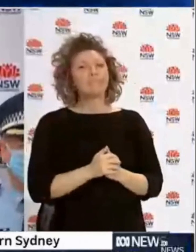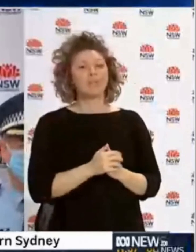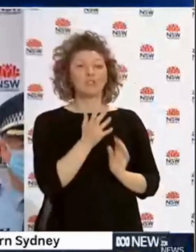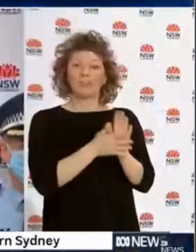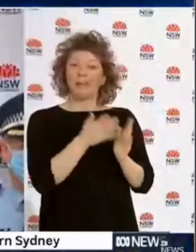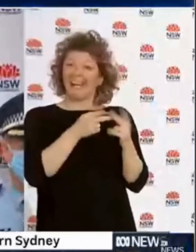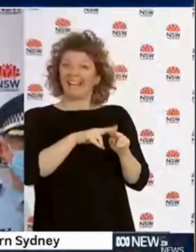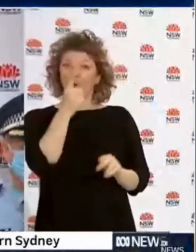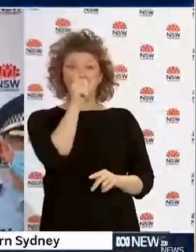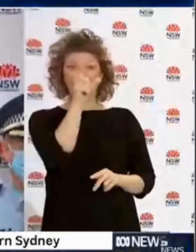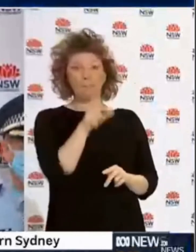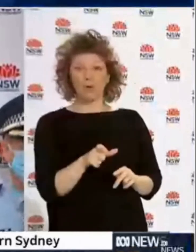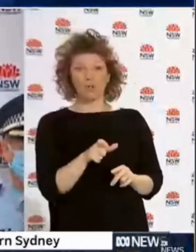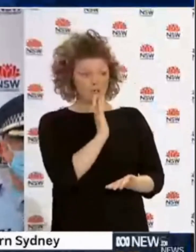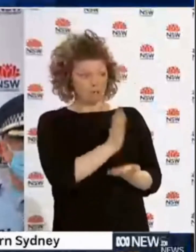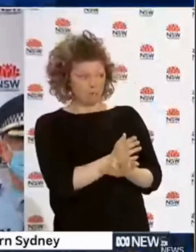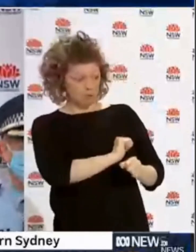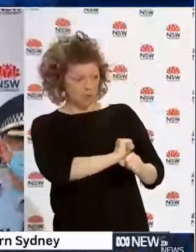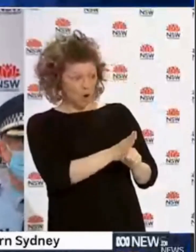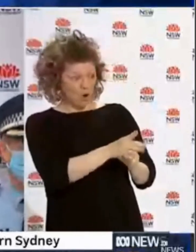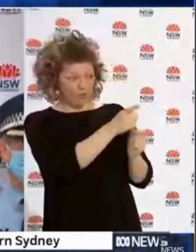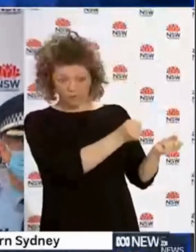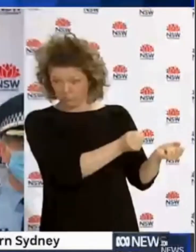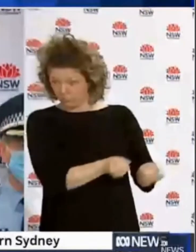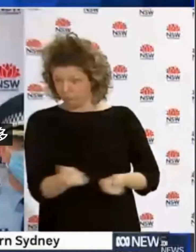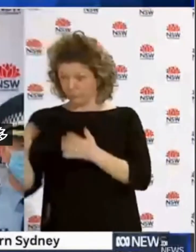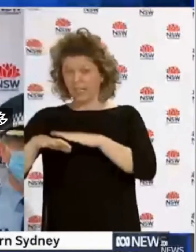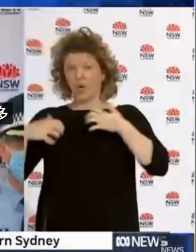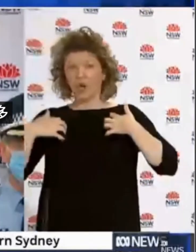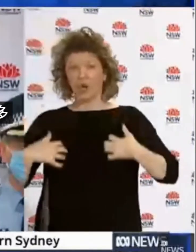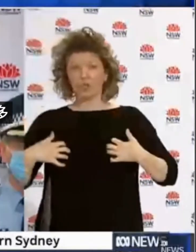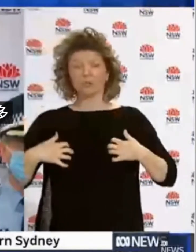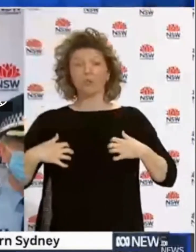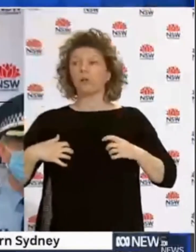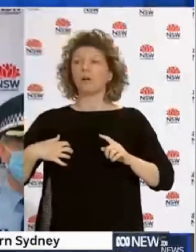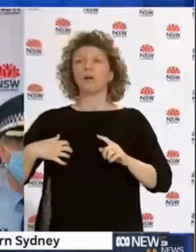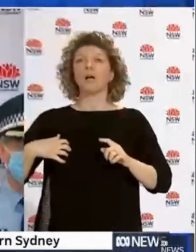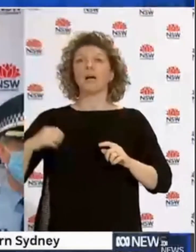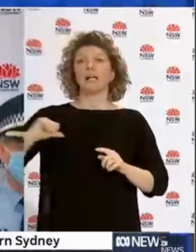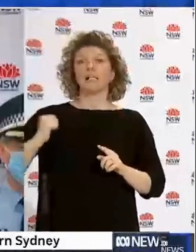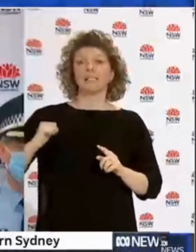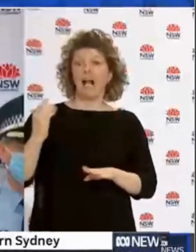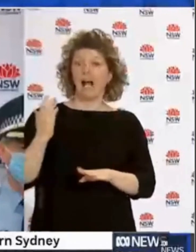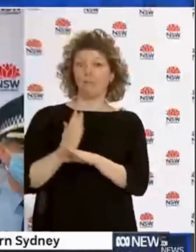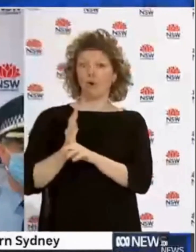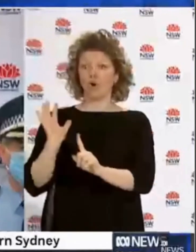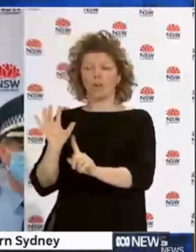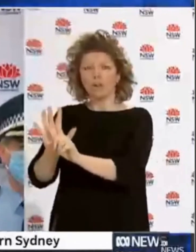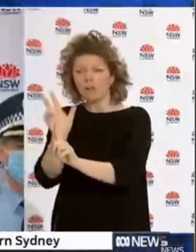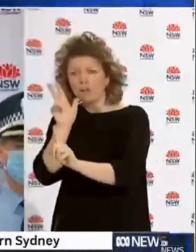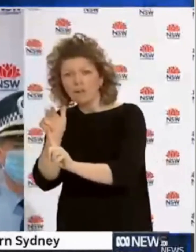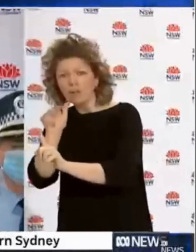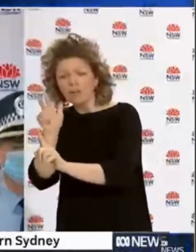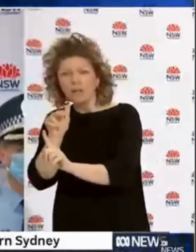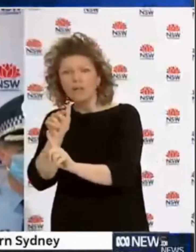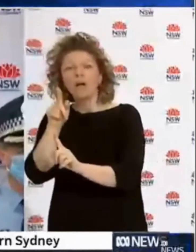emergency department or an intensive care unit, quite a number of staff have to be taken offline. So just here at